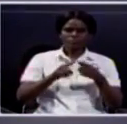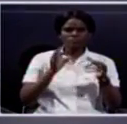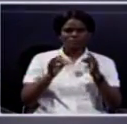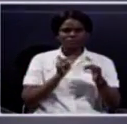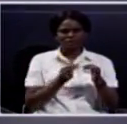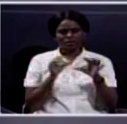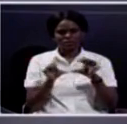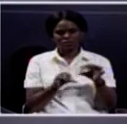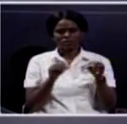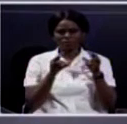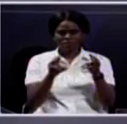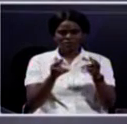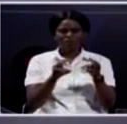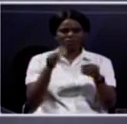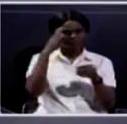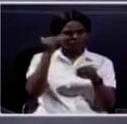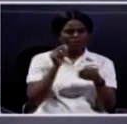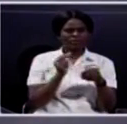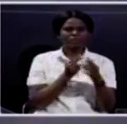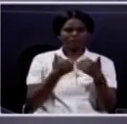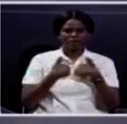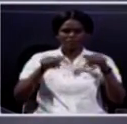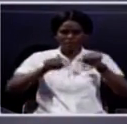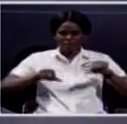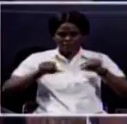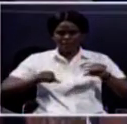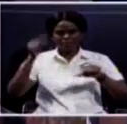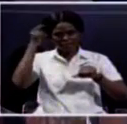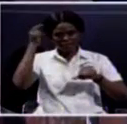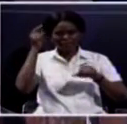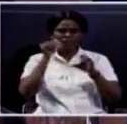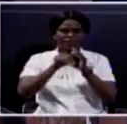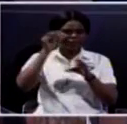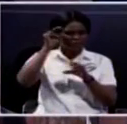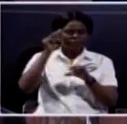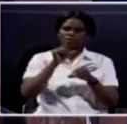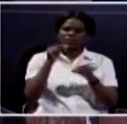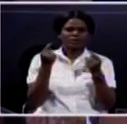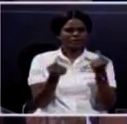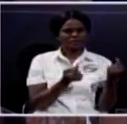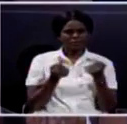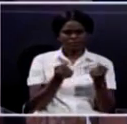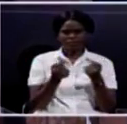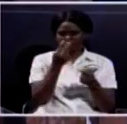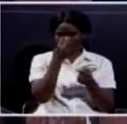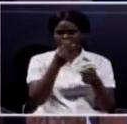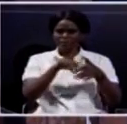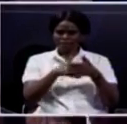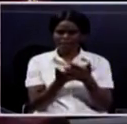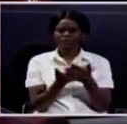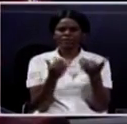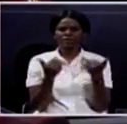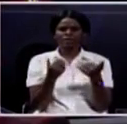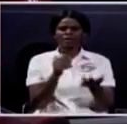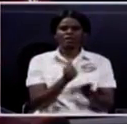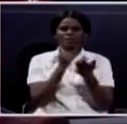go? By the way, that's why you should have analytical minds in the ministries. Look at the situation and see how it is helping